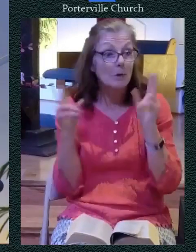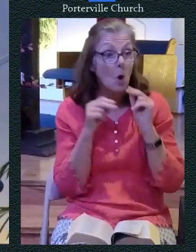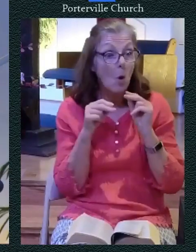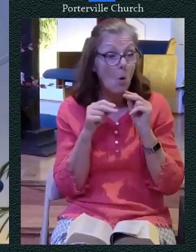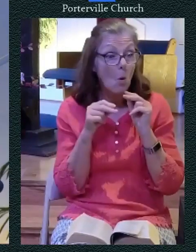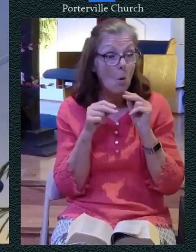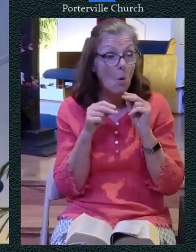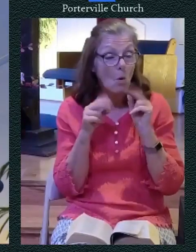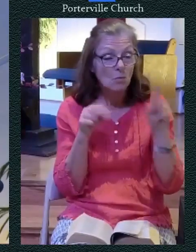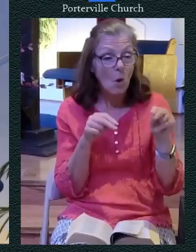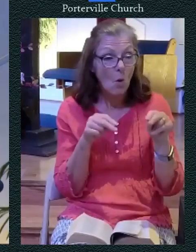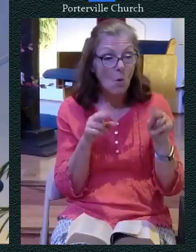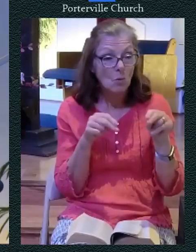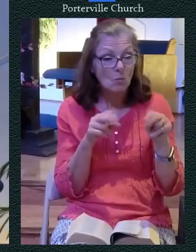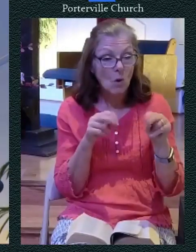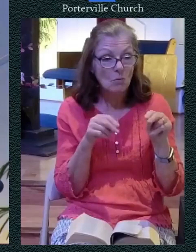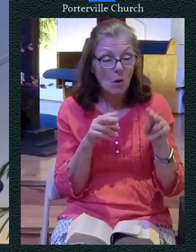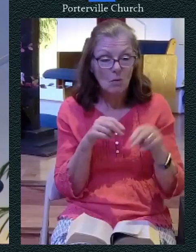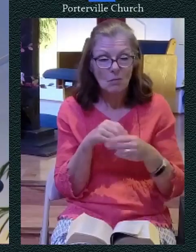him out of here.